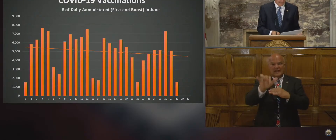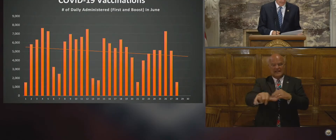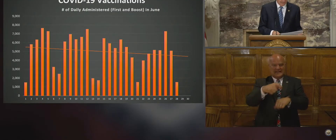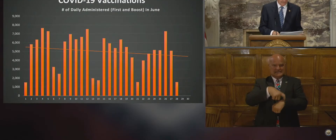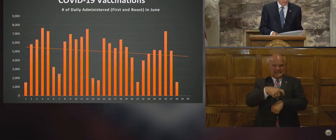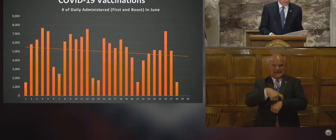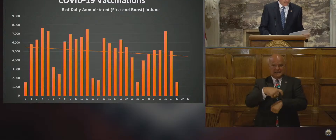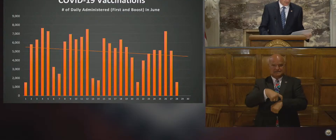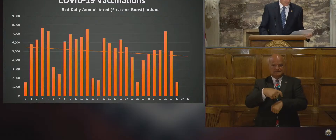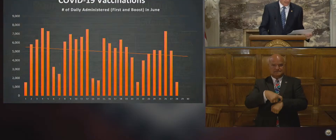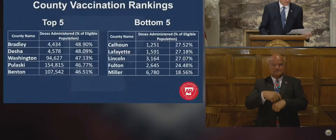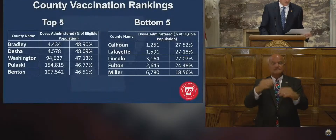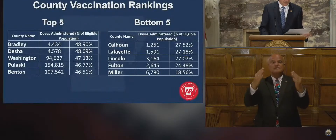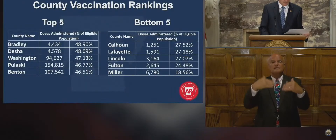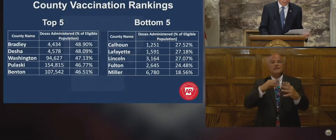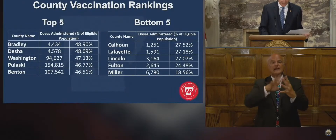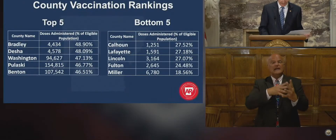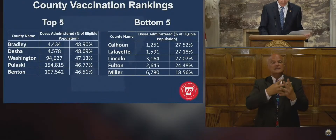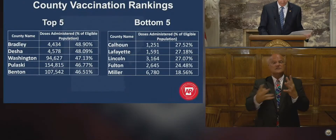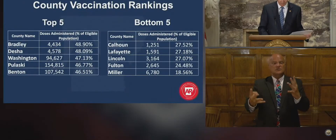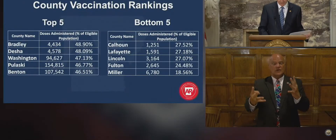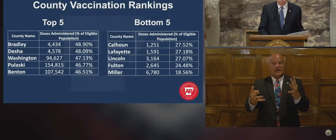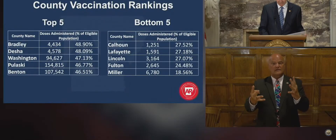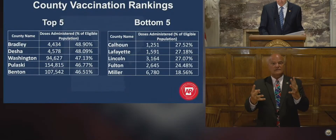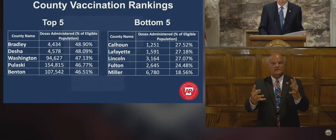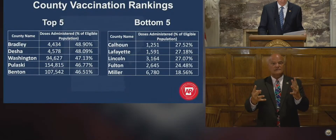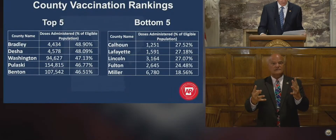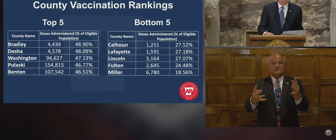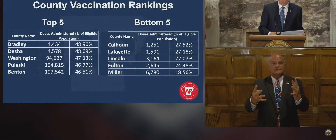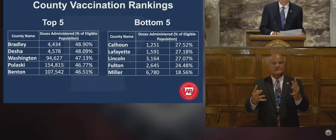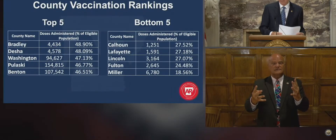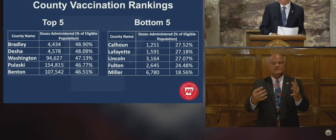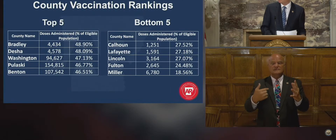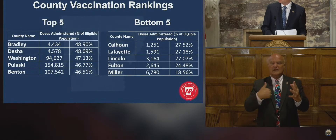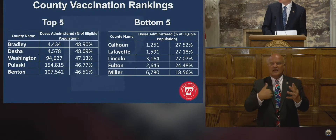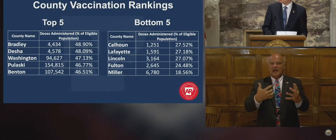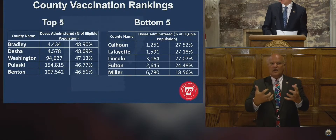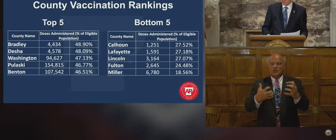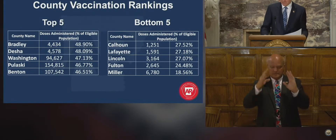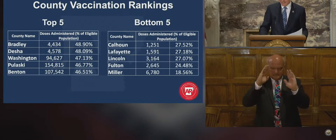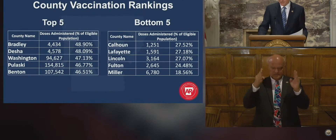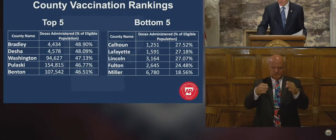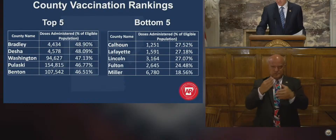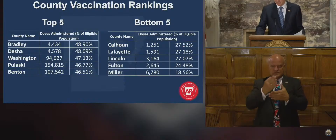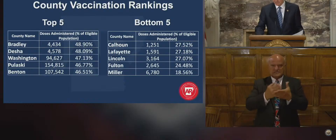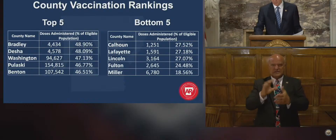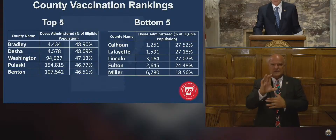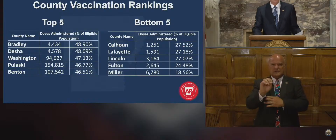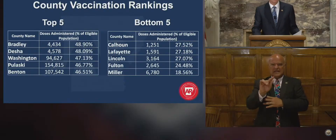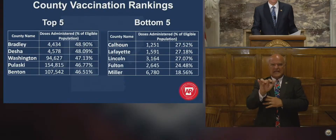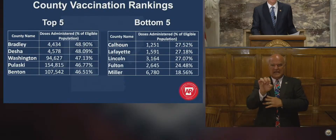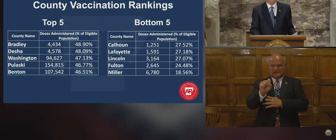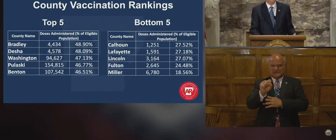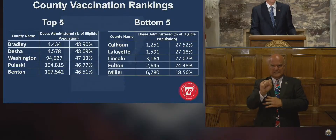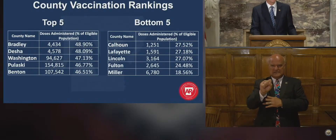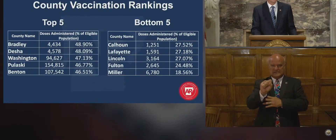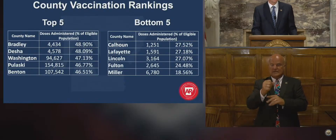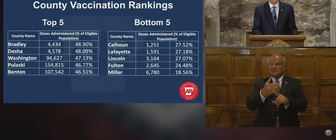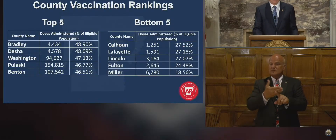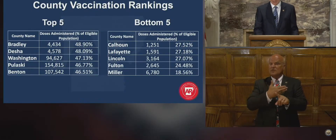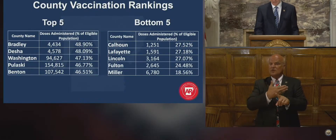area. And then the next graph, I'm going to focus on some counties, but before I do